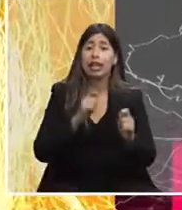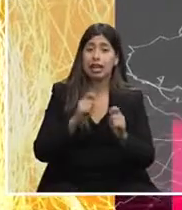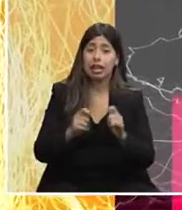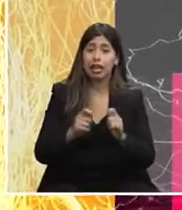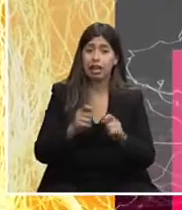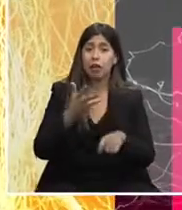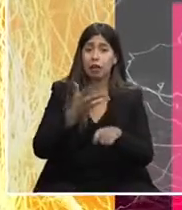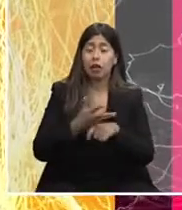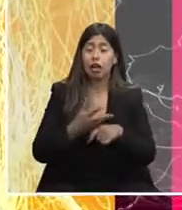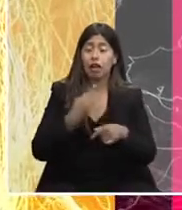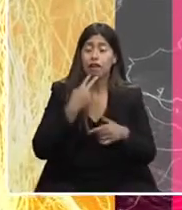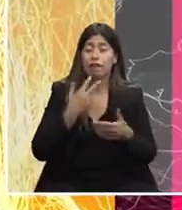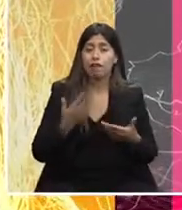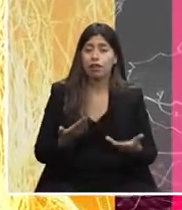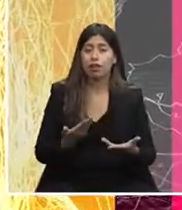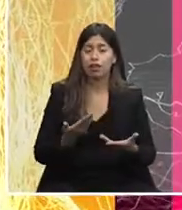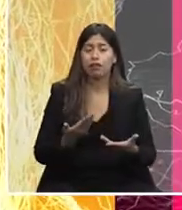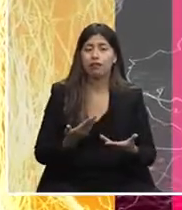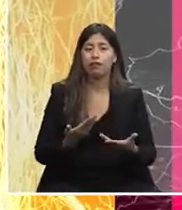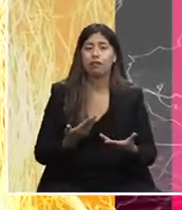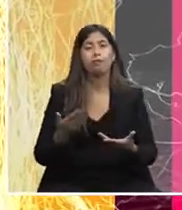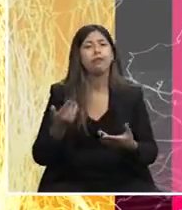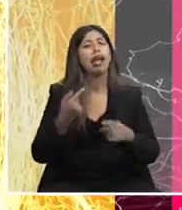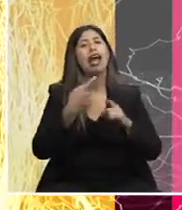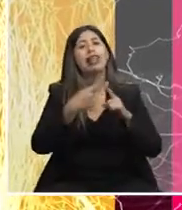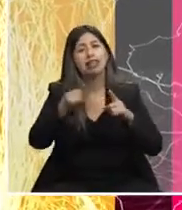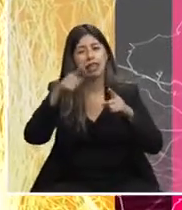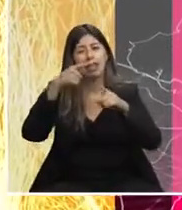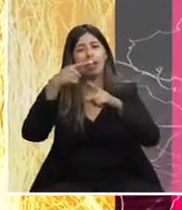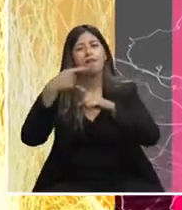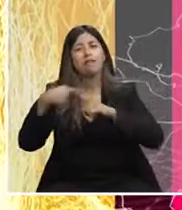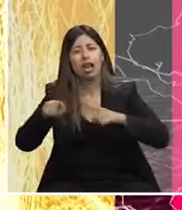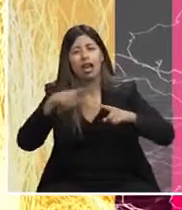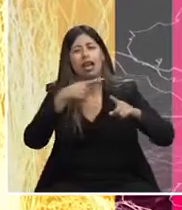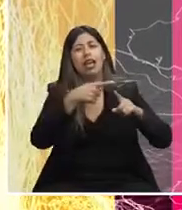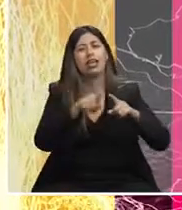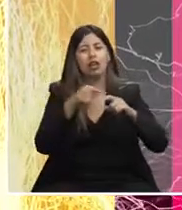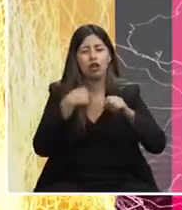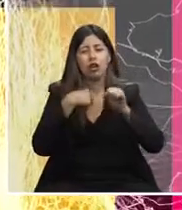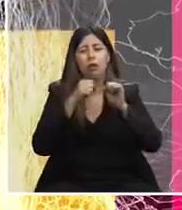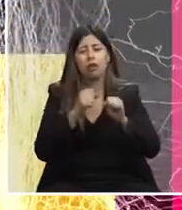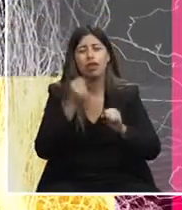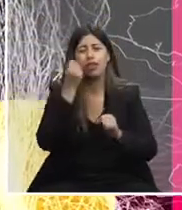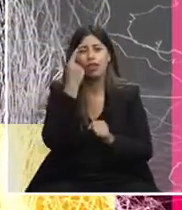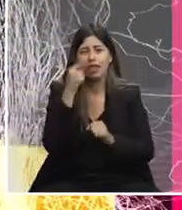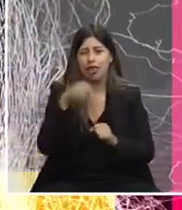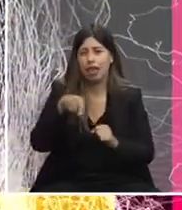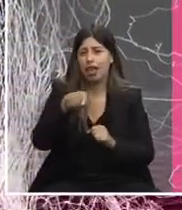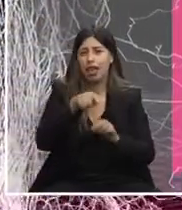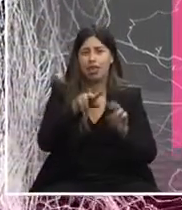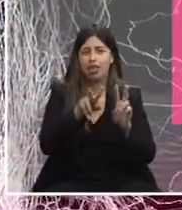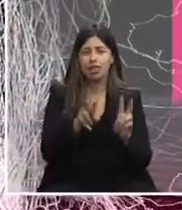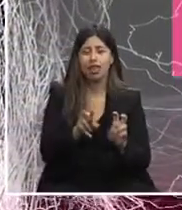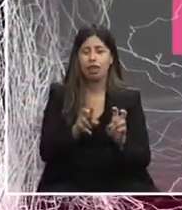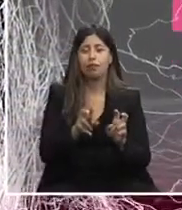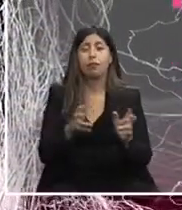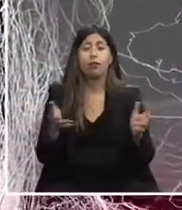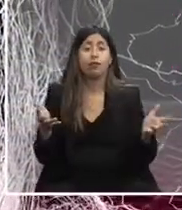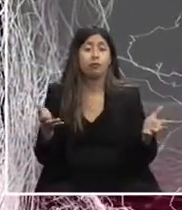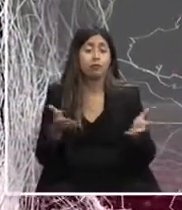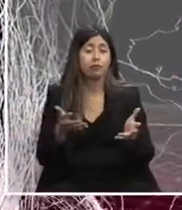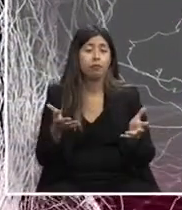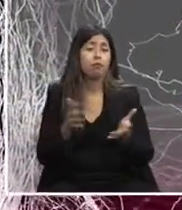ways of understanding what makes an existential catastrophe so bad. And we can draw out five different moral foundations for the importance